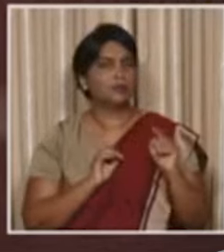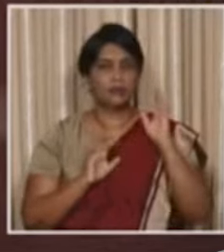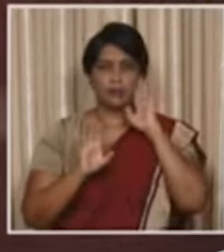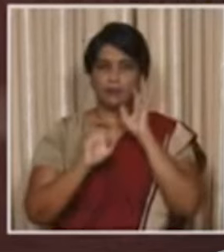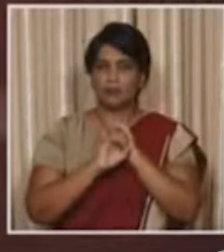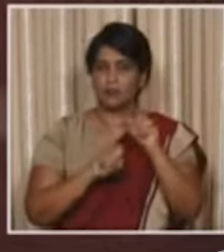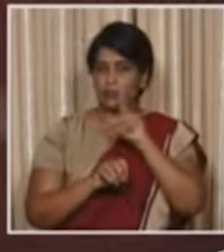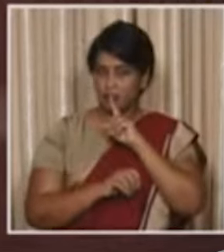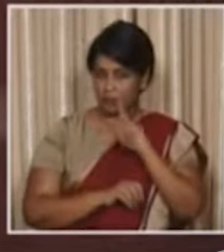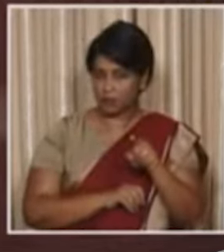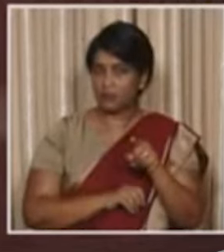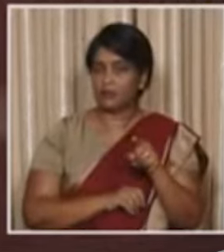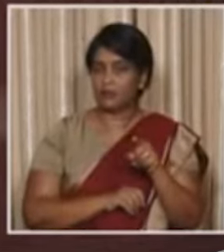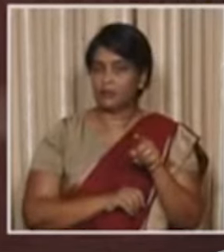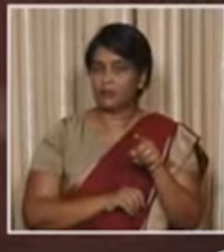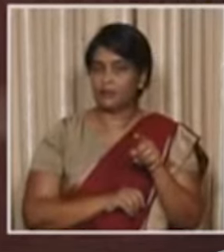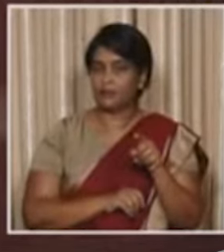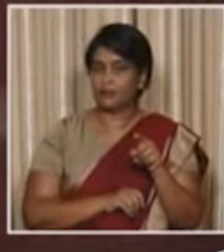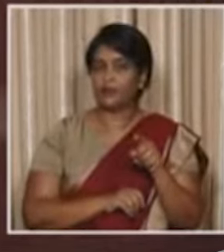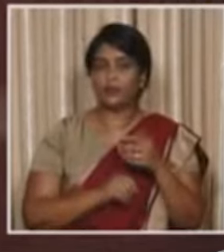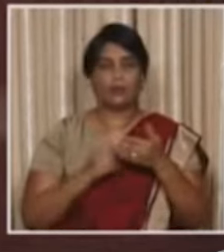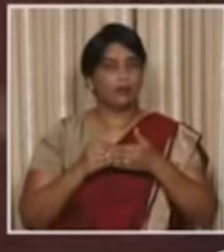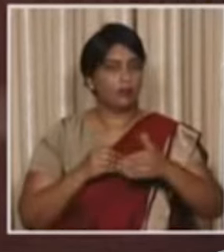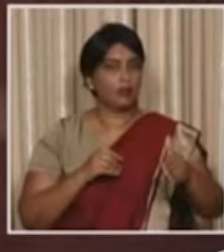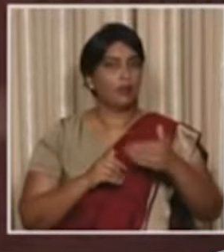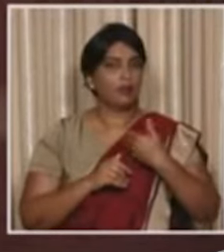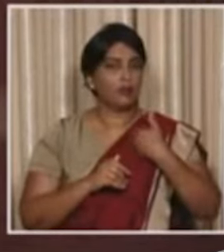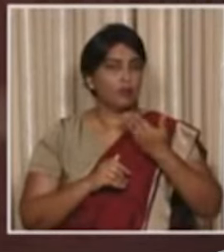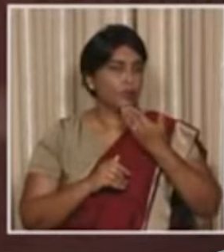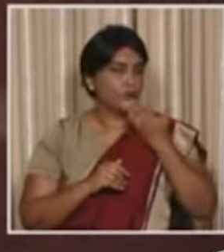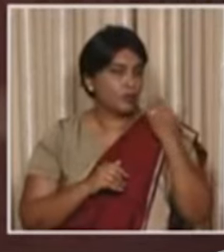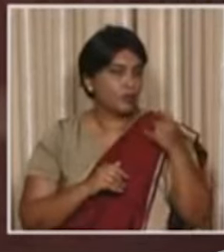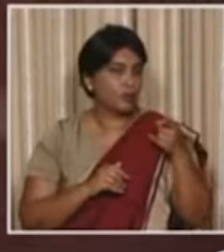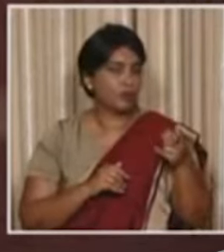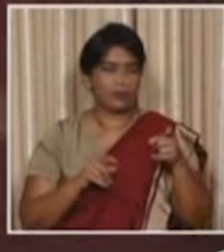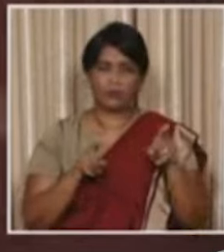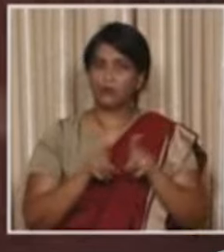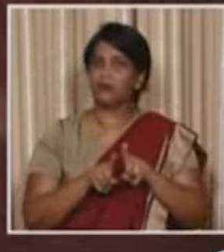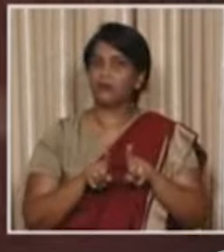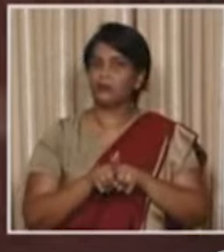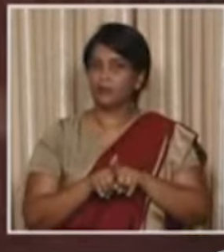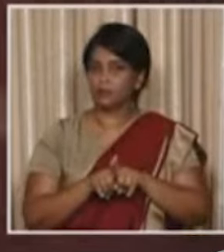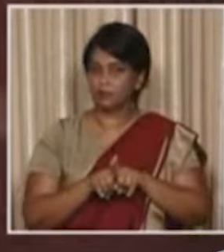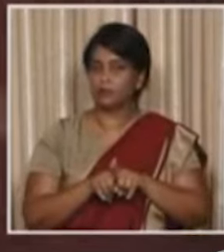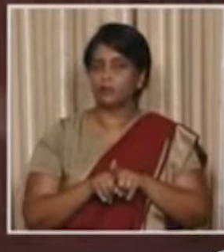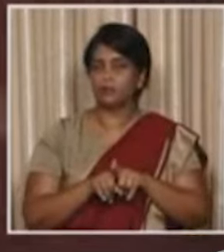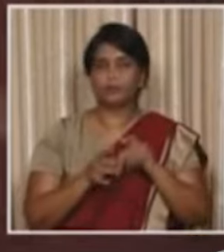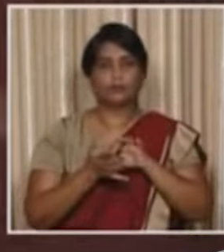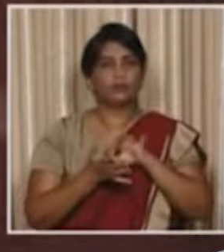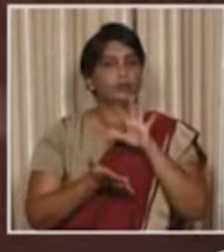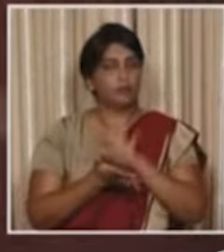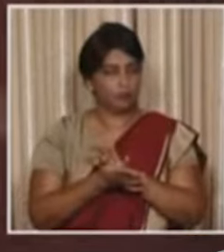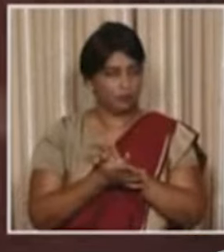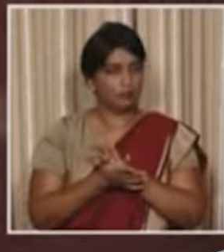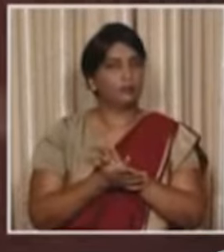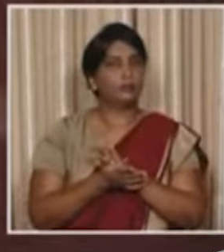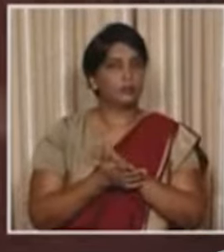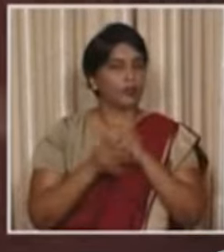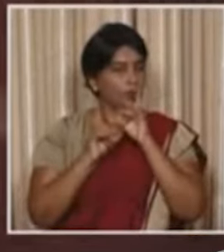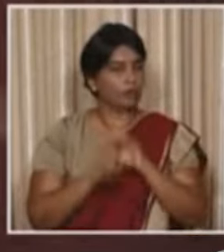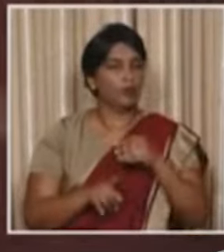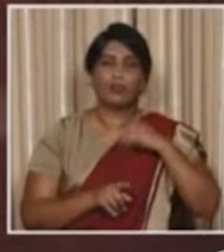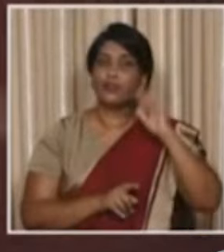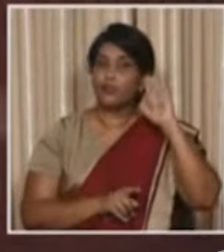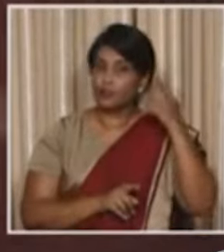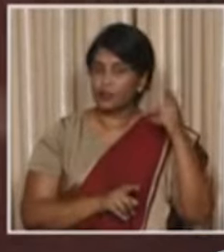preponderance of probability. The standard of proof for a conviction before a court of law is beyond reasonable doubt. The